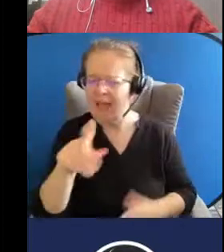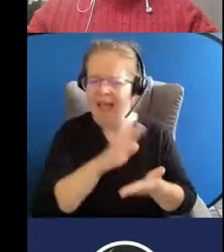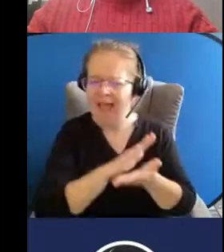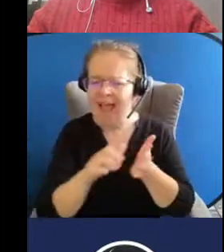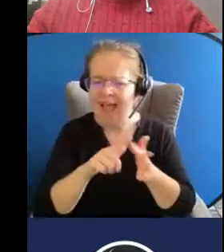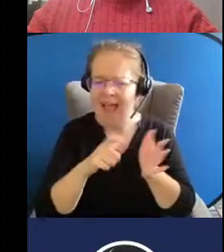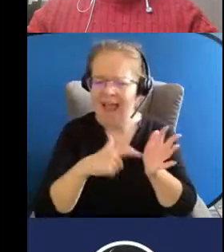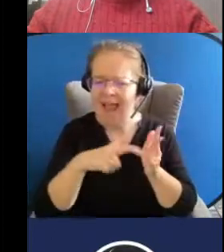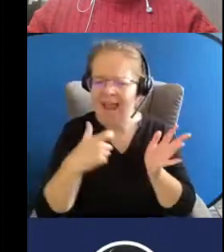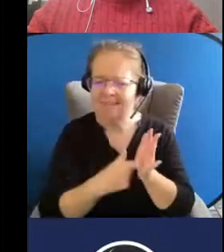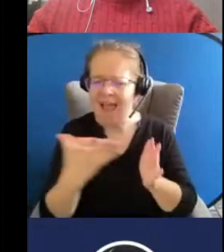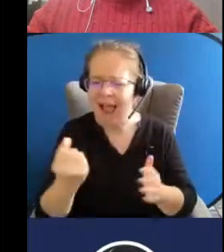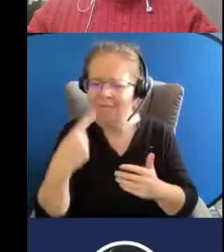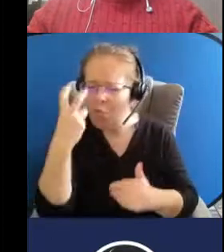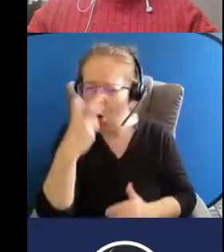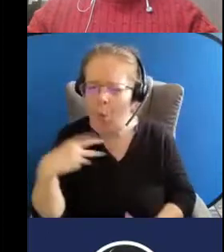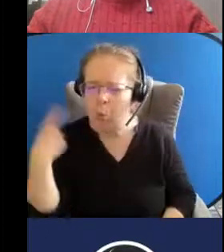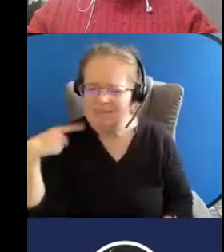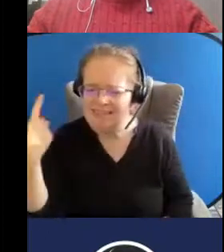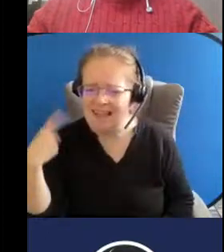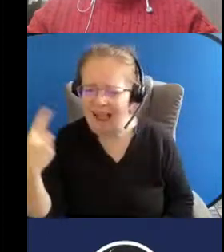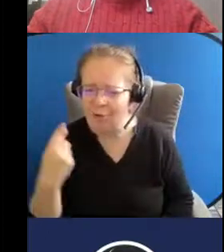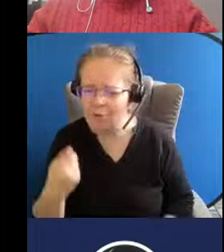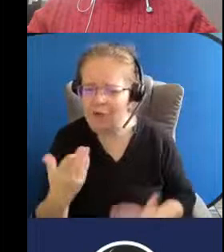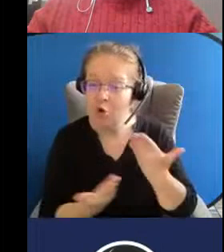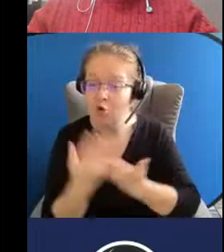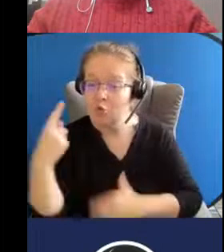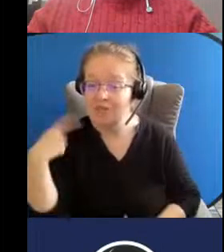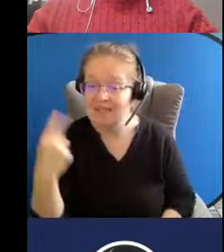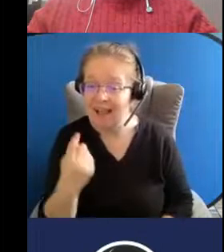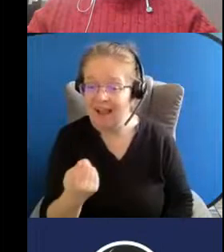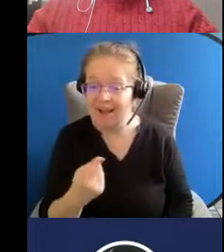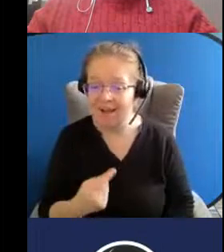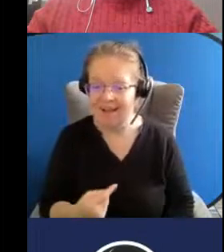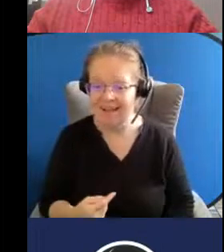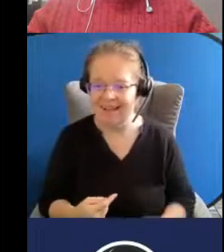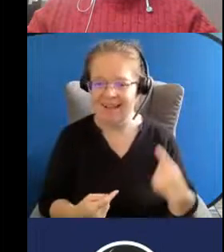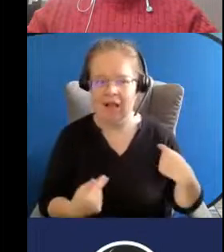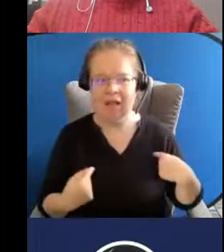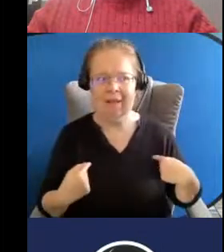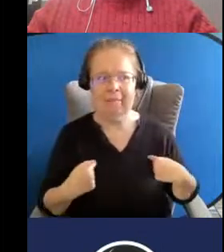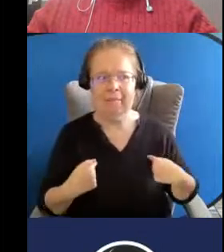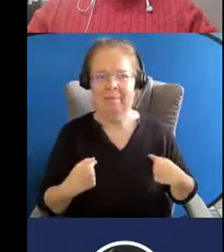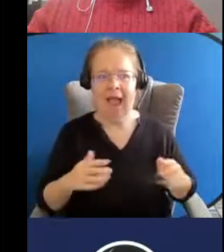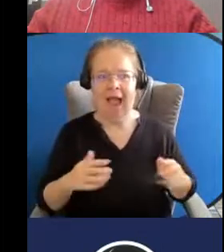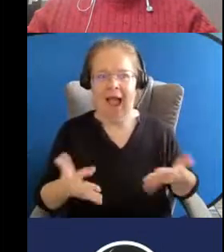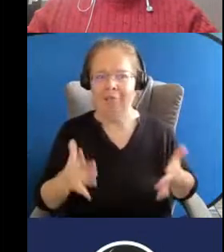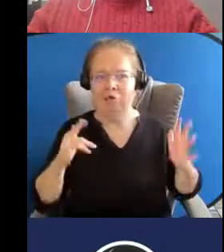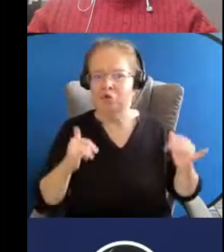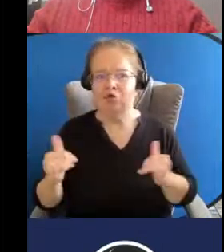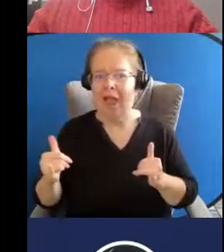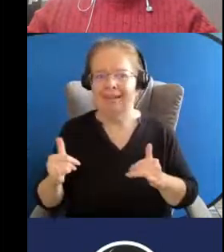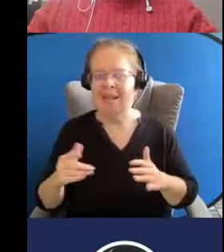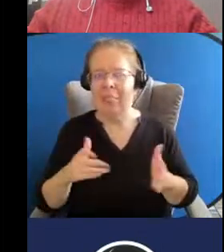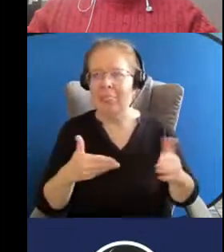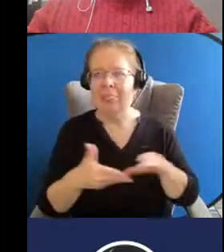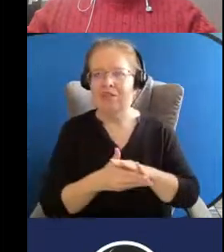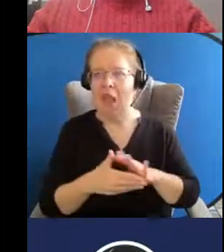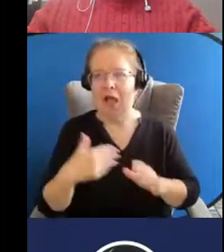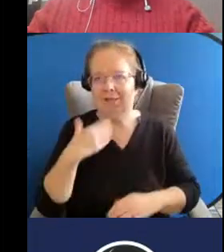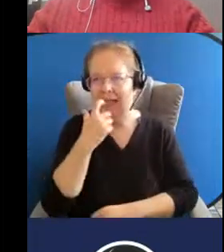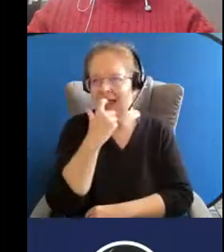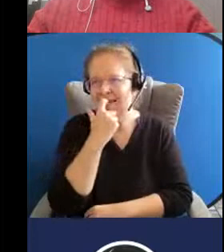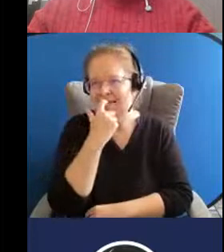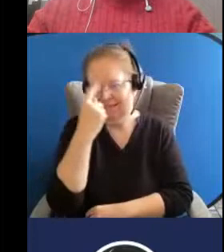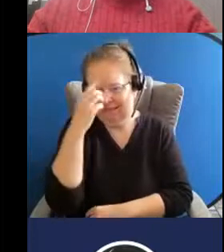old sounds to show us what they were like and then what they are today. I'm going to admit to not having pre-checked this slide, so let's just try to go. So we'll hear some before